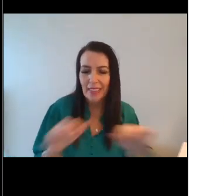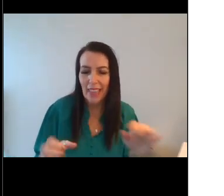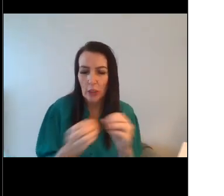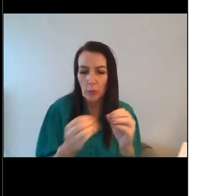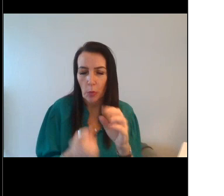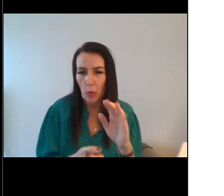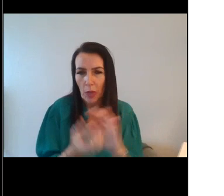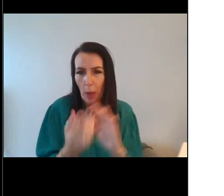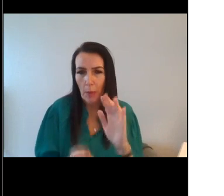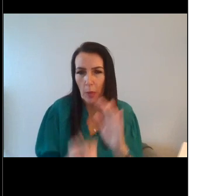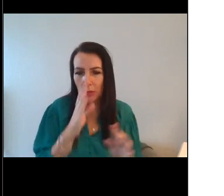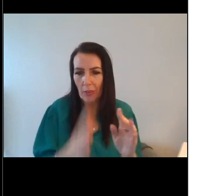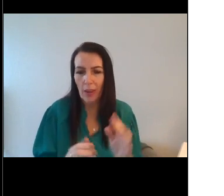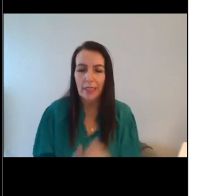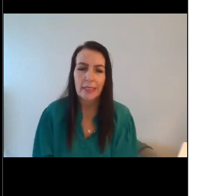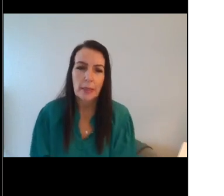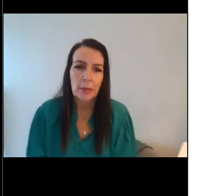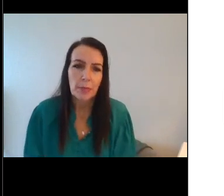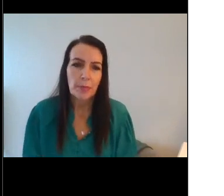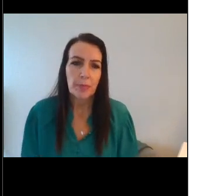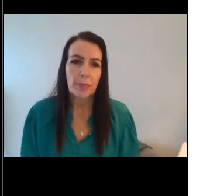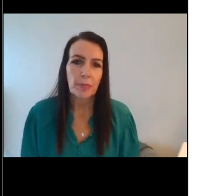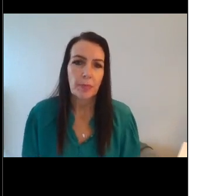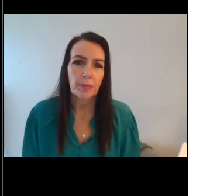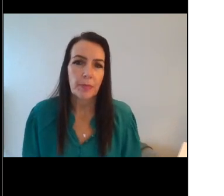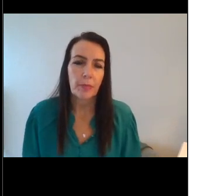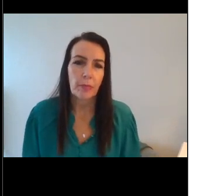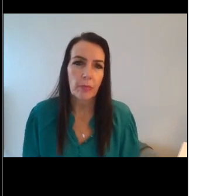this data piece. Next slide, please.